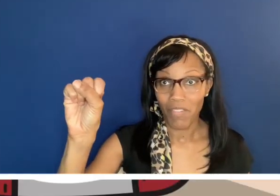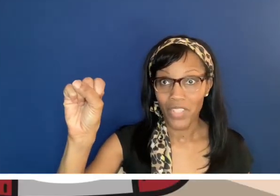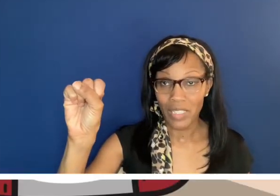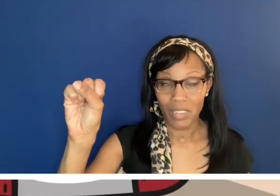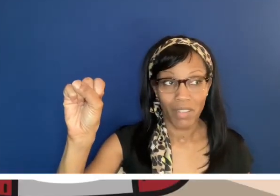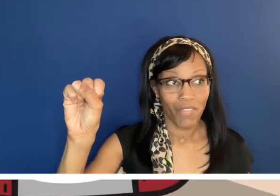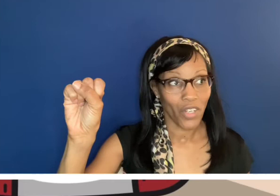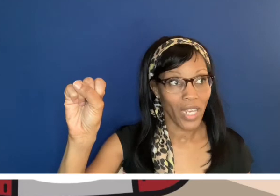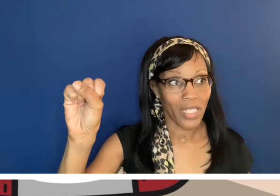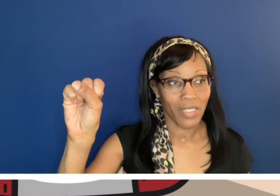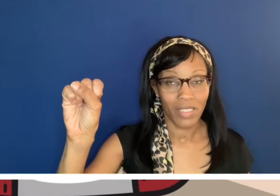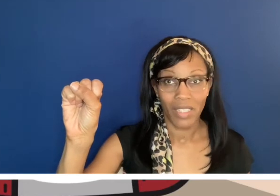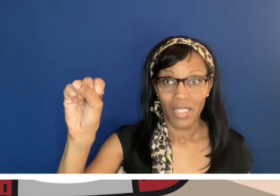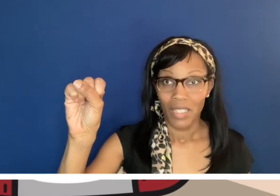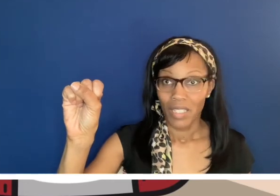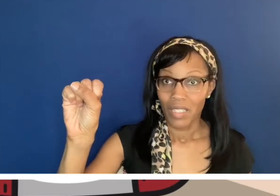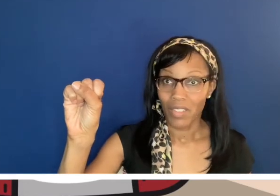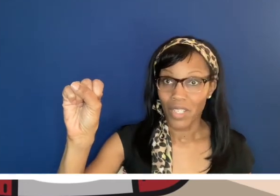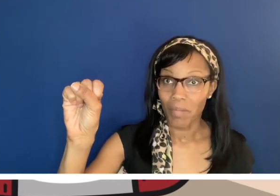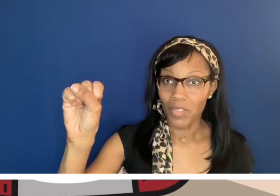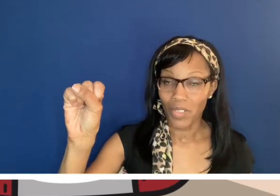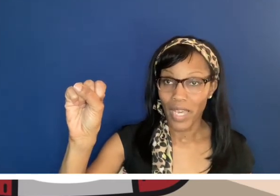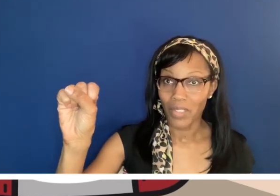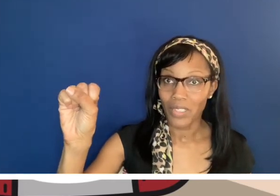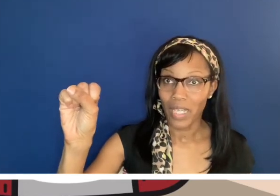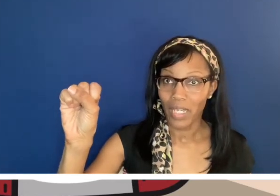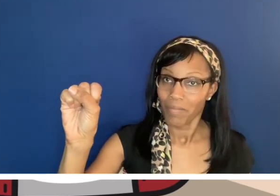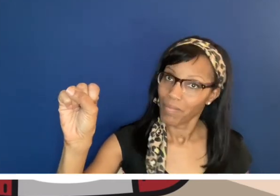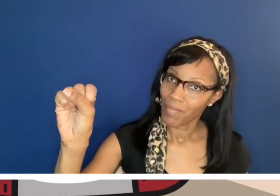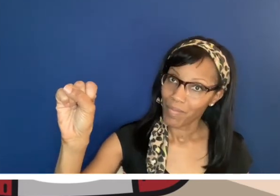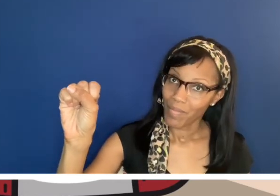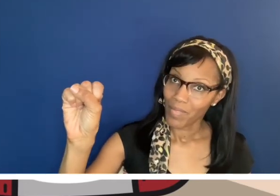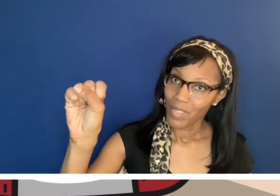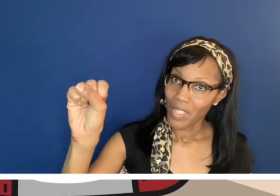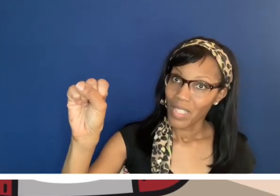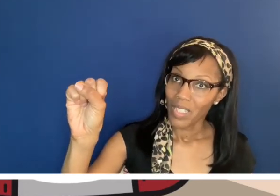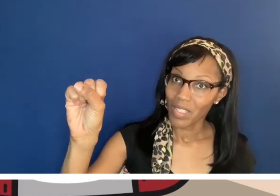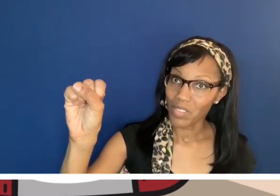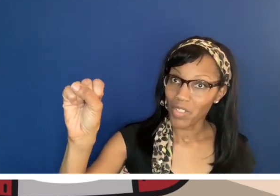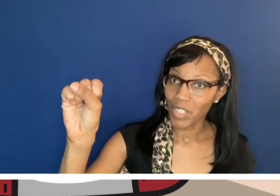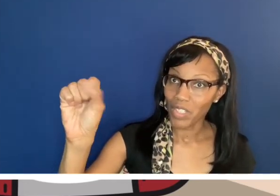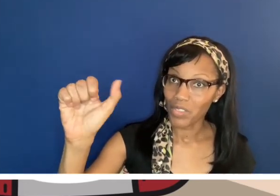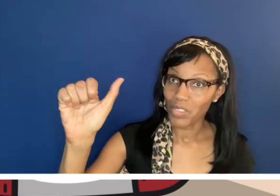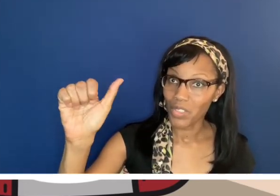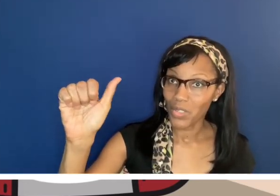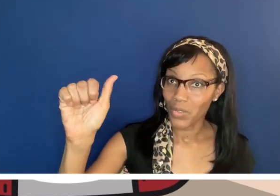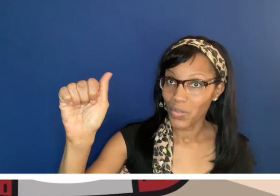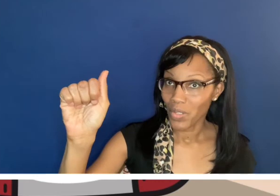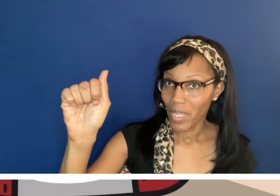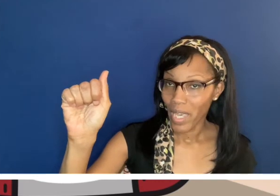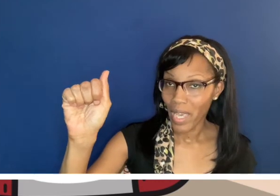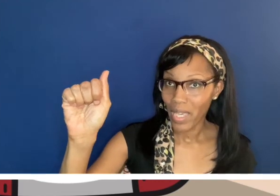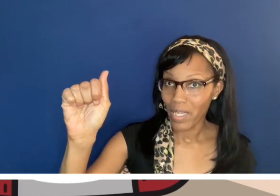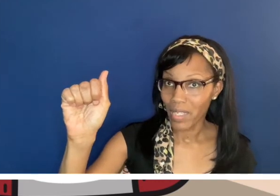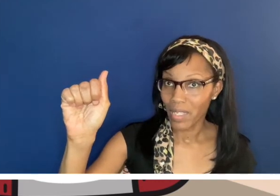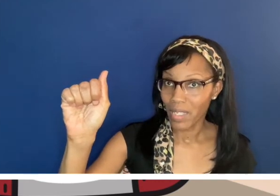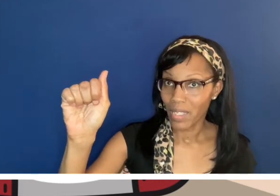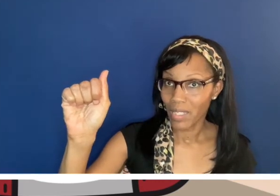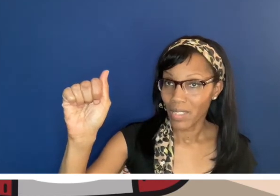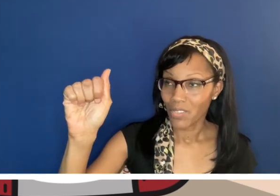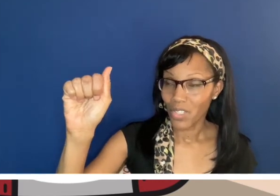To make a fist for S. The thumb is on the outside. That looks very close to